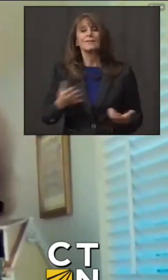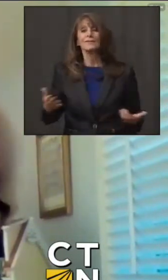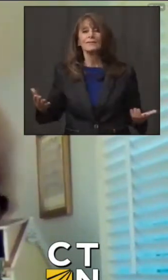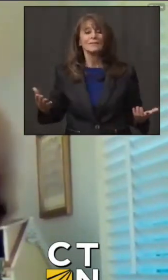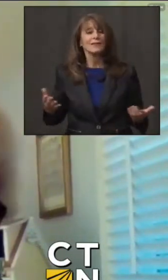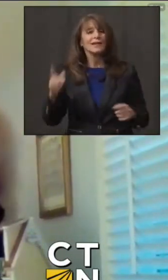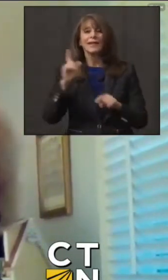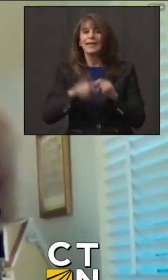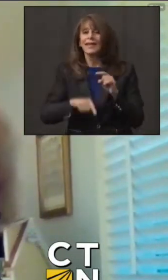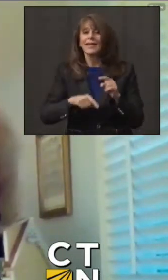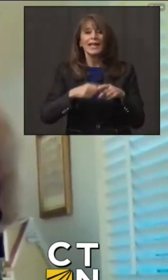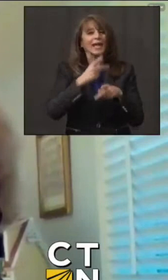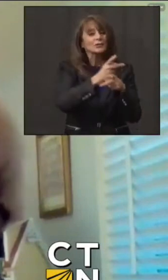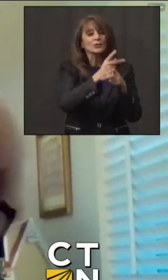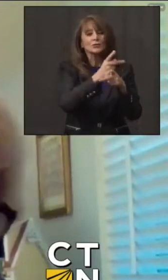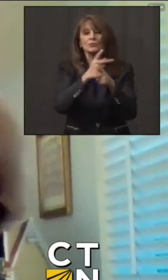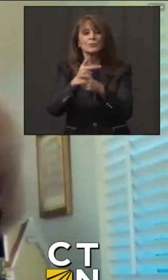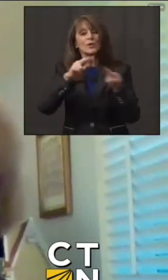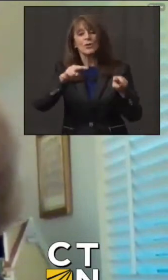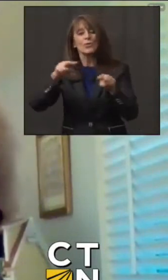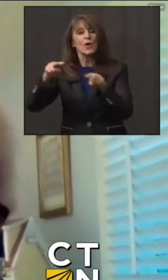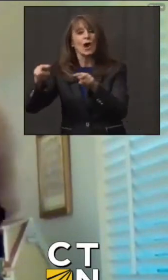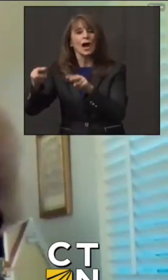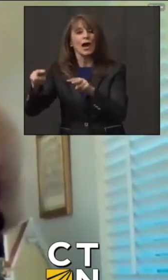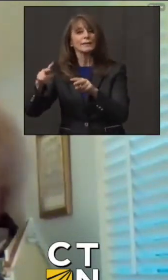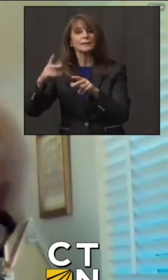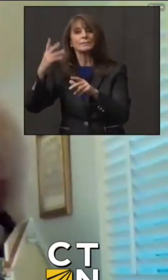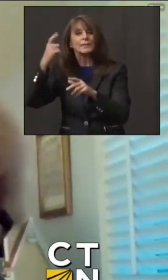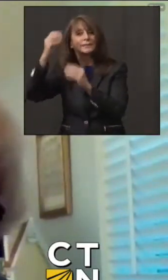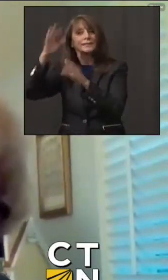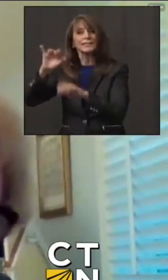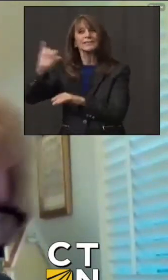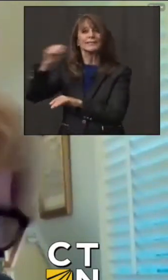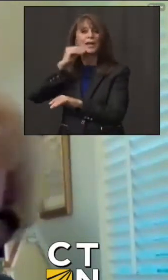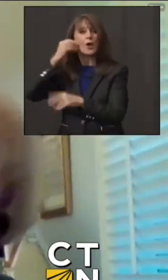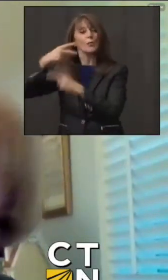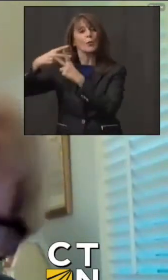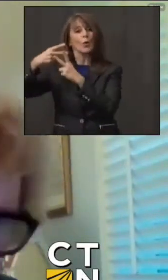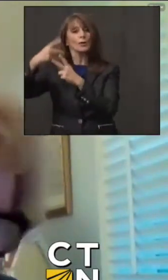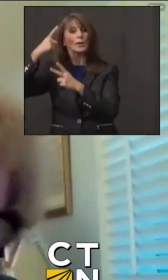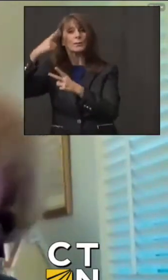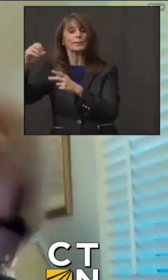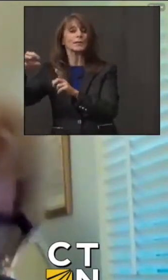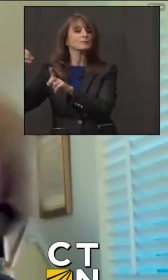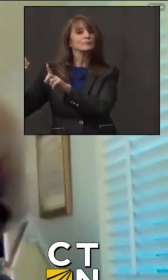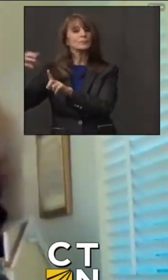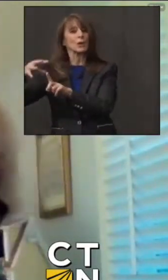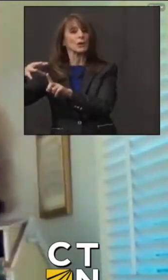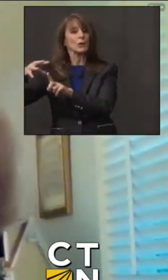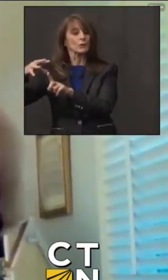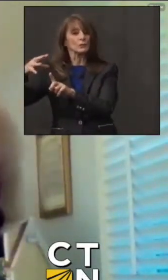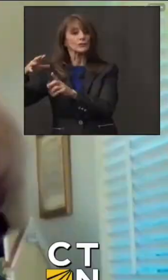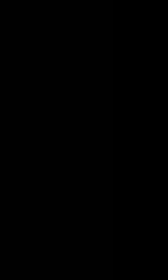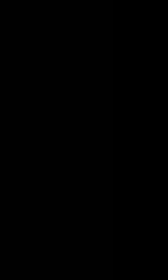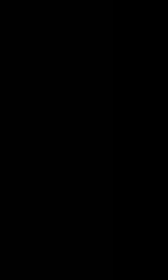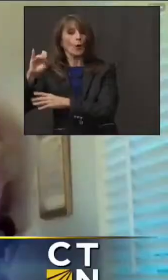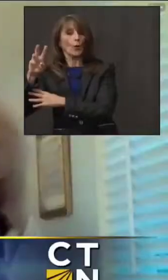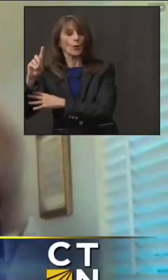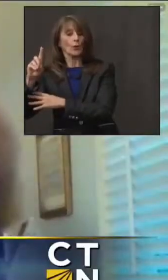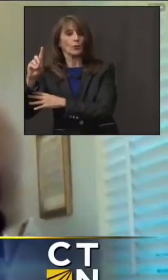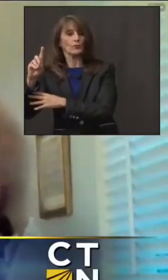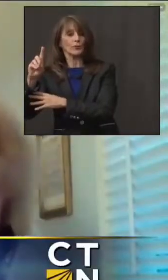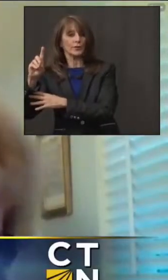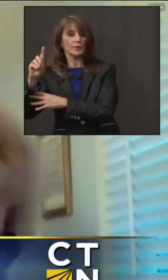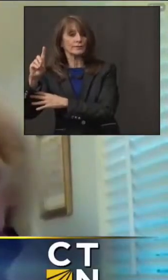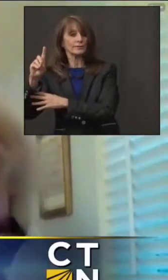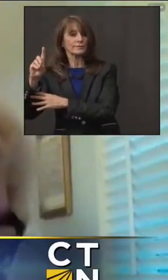to cover the classrooms while teachers are quarantining because they've been exposed, et cetera, outside